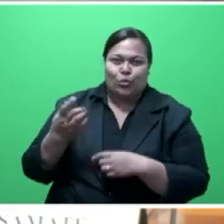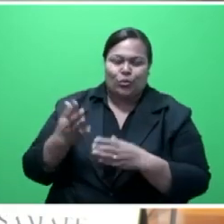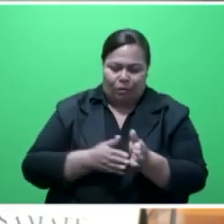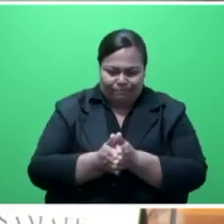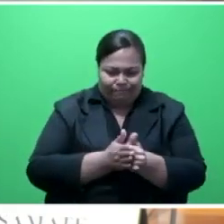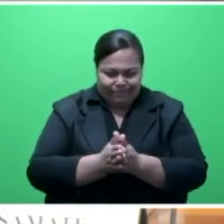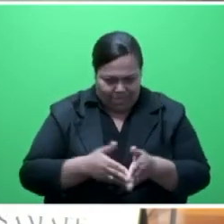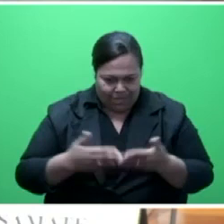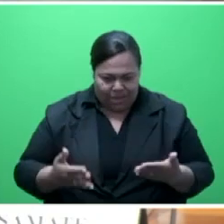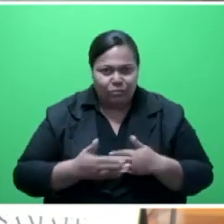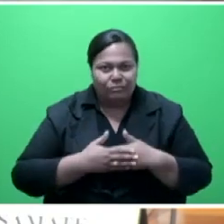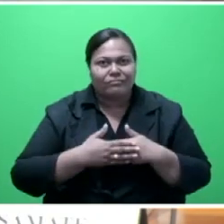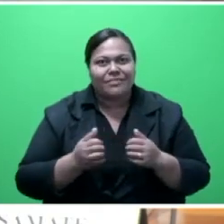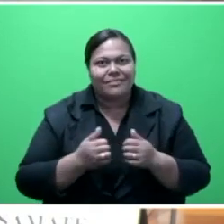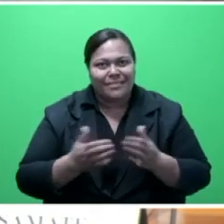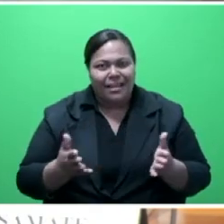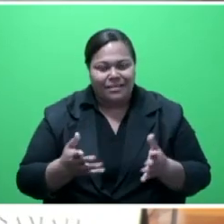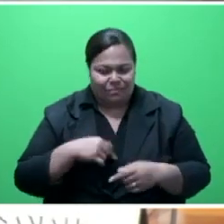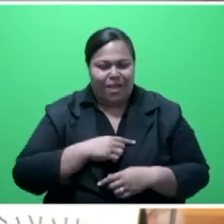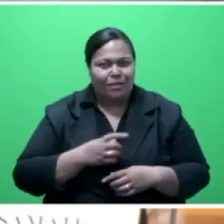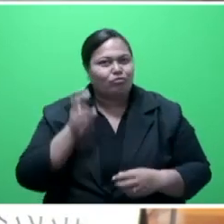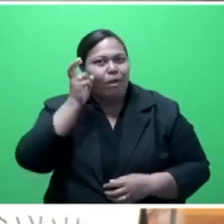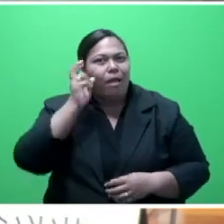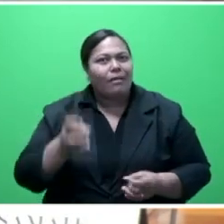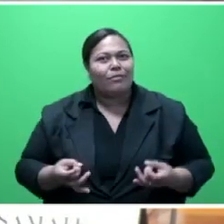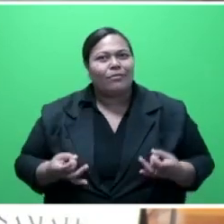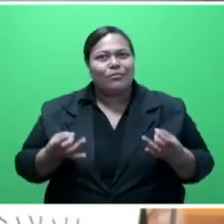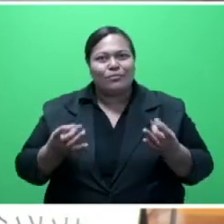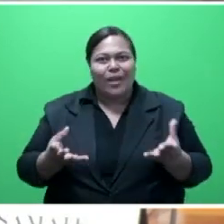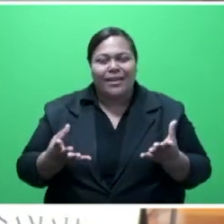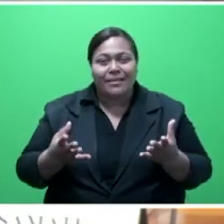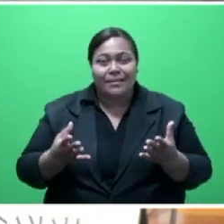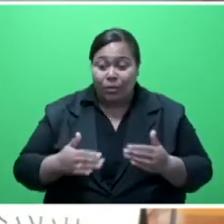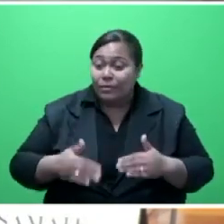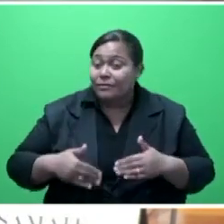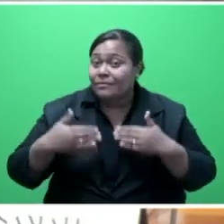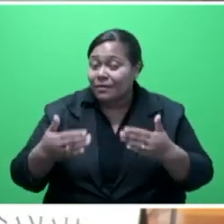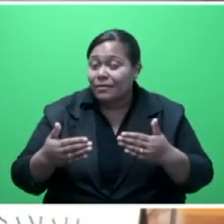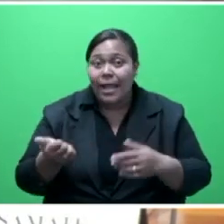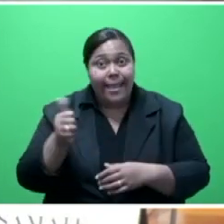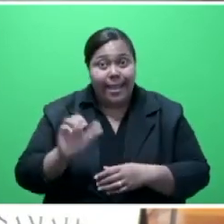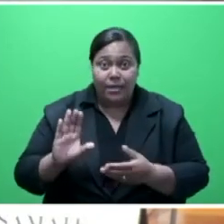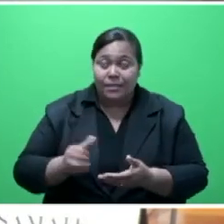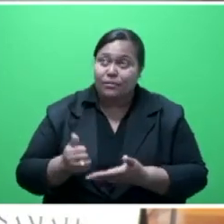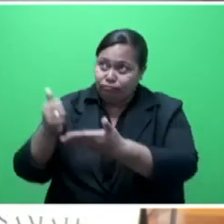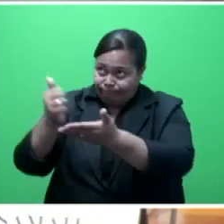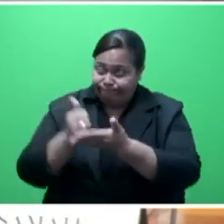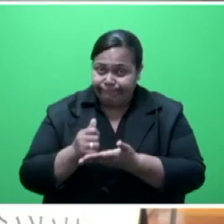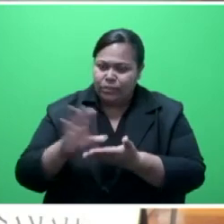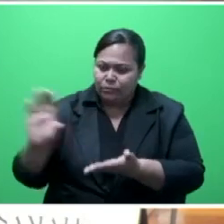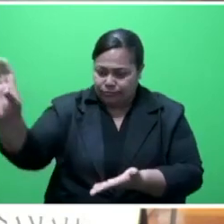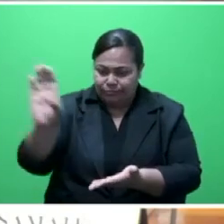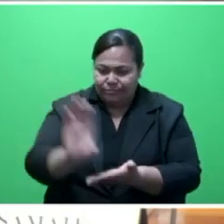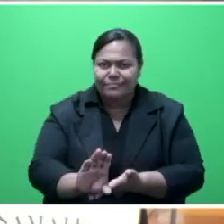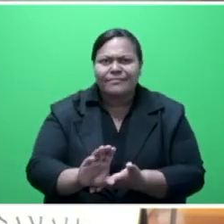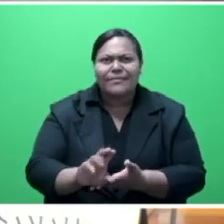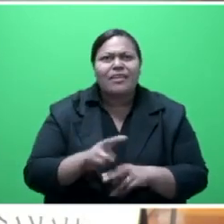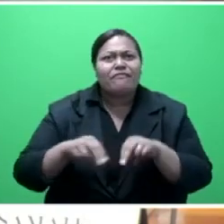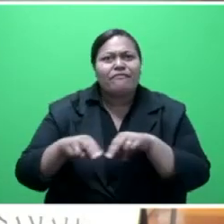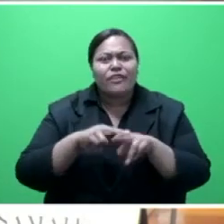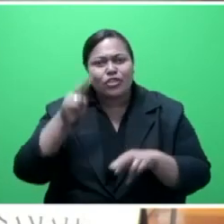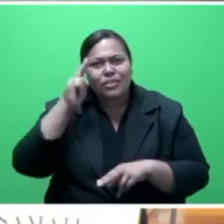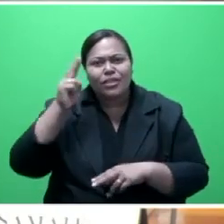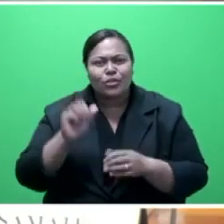away. But nonetheless, we must be ready. Moving forward, any sponsor which donates to a Fiji National Sports Commission,